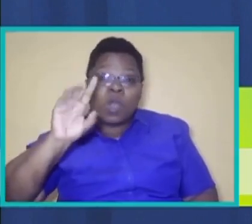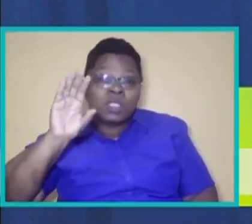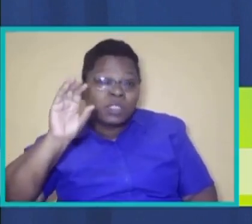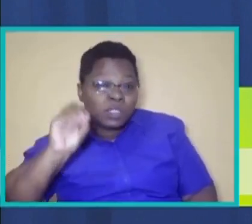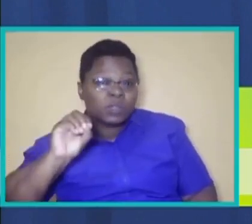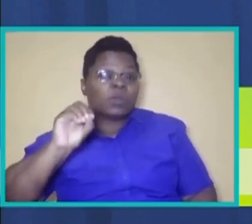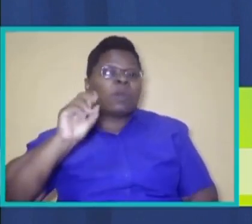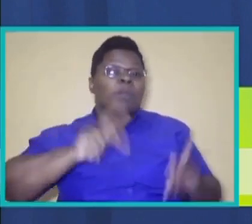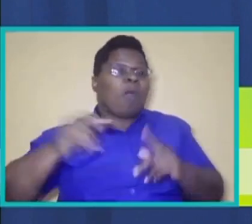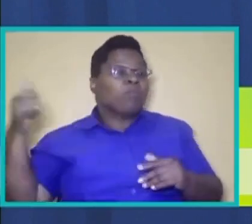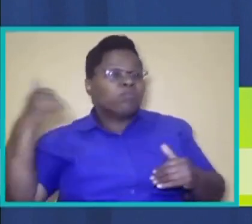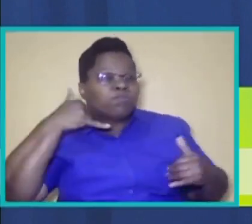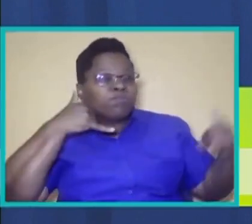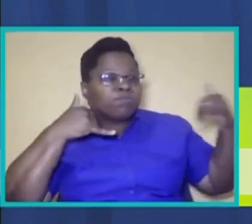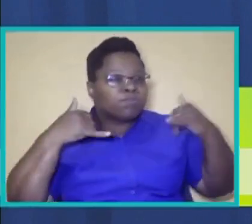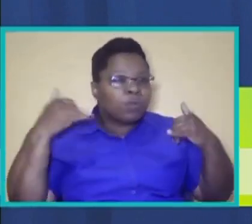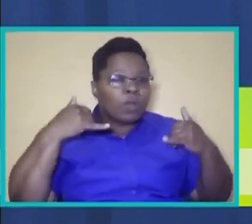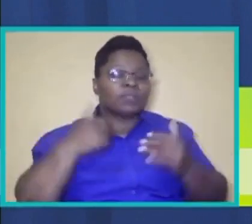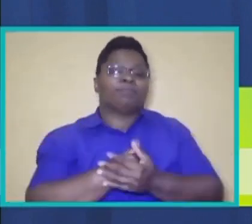good evening.